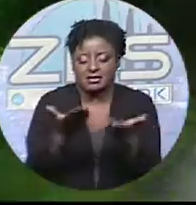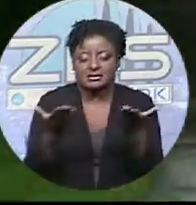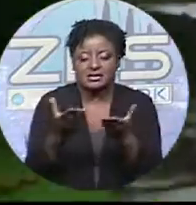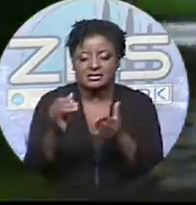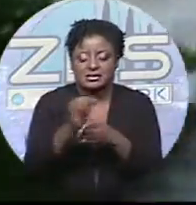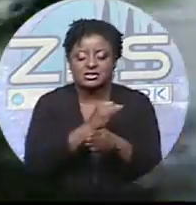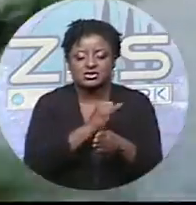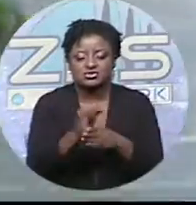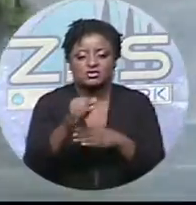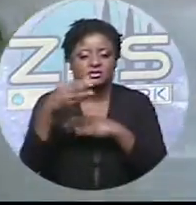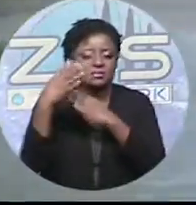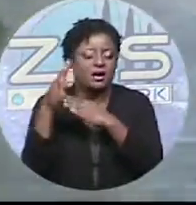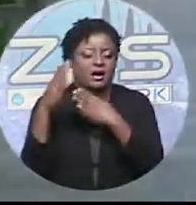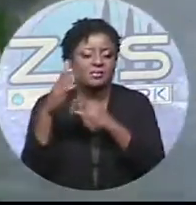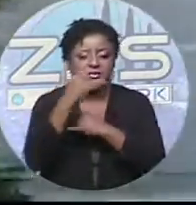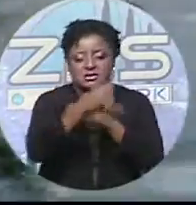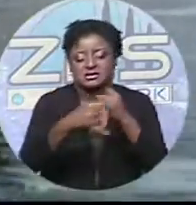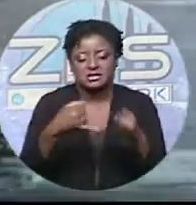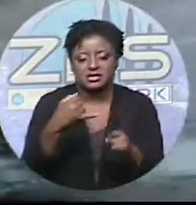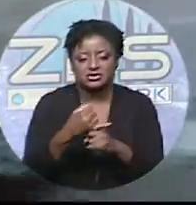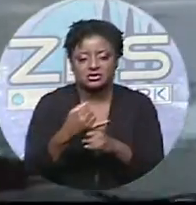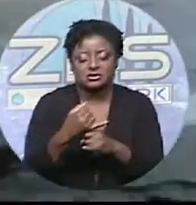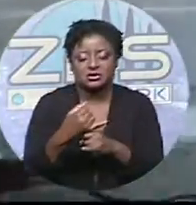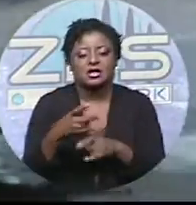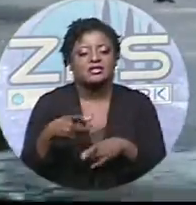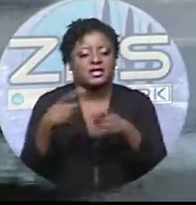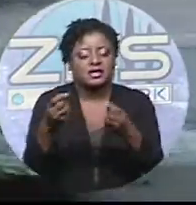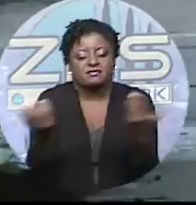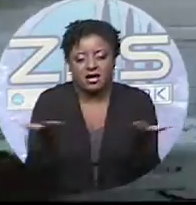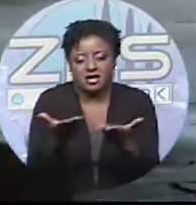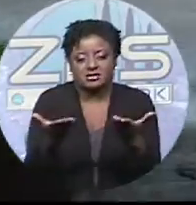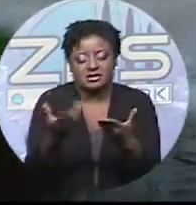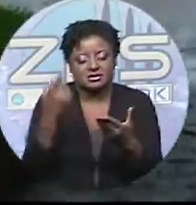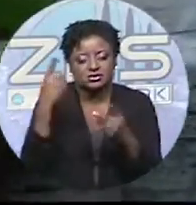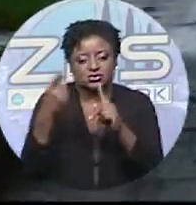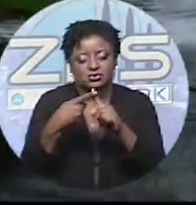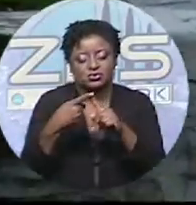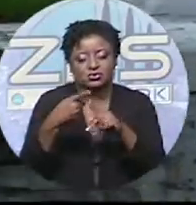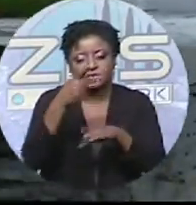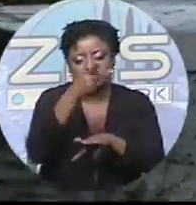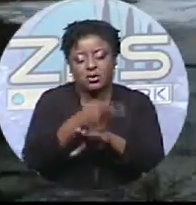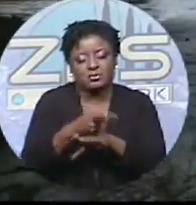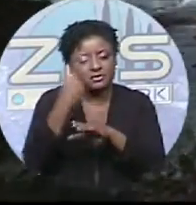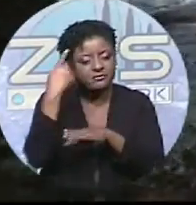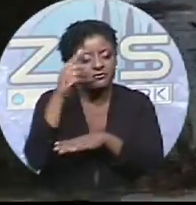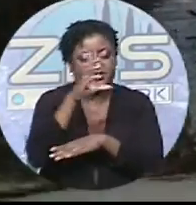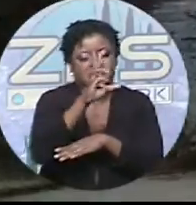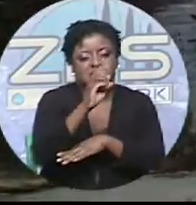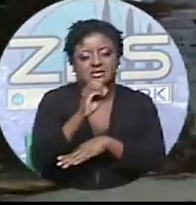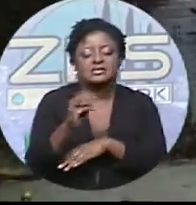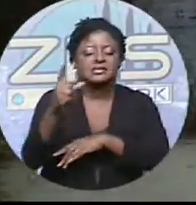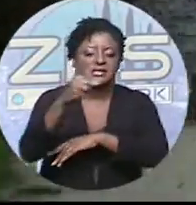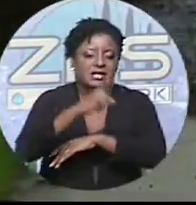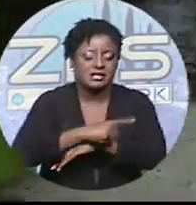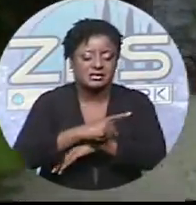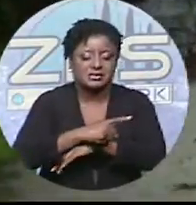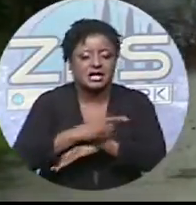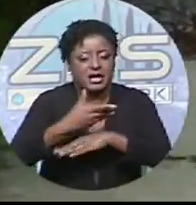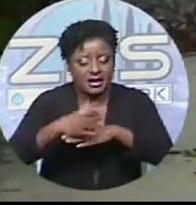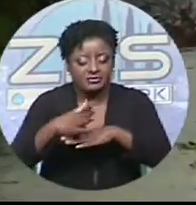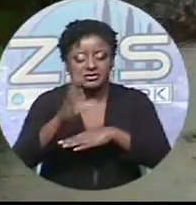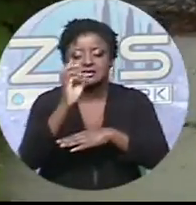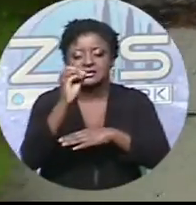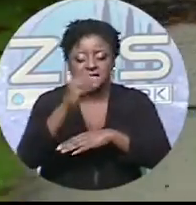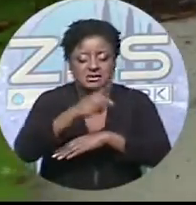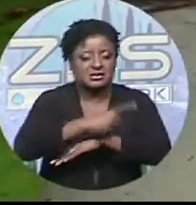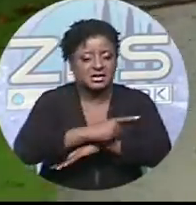International, who have agreed to grant access to the property for 60 days. As to what happens when the 60 days expire, Ferguson had